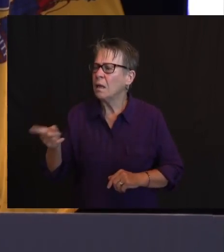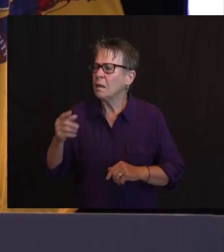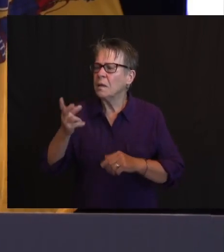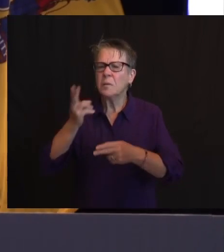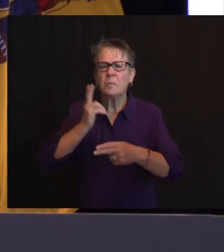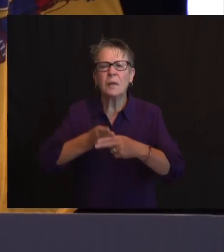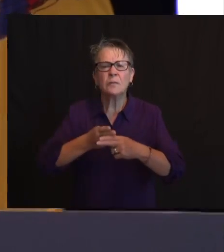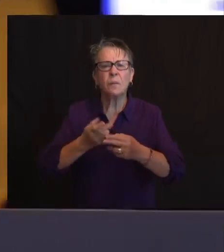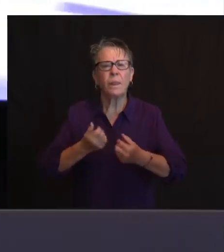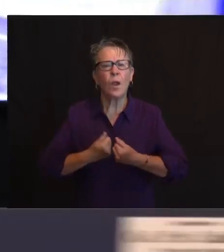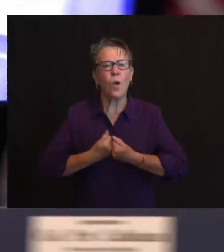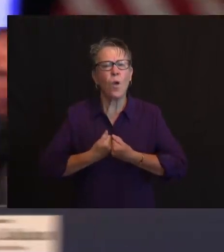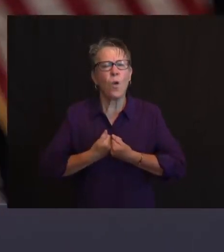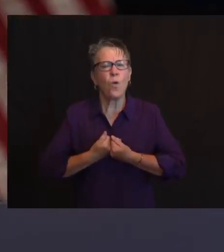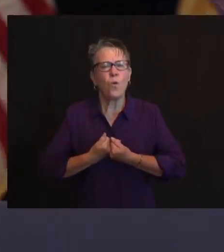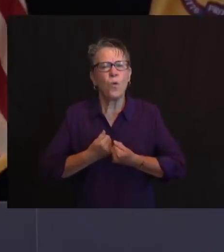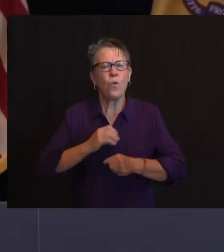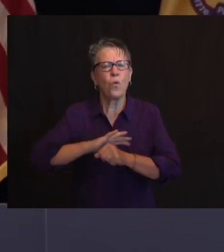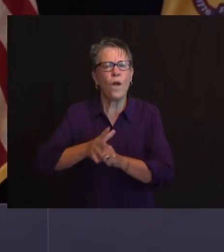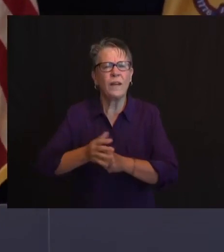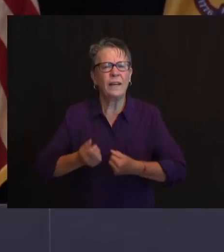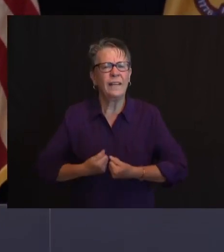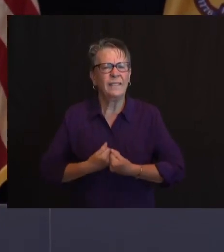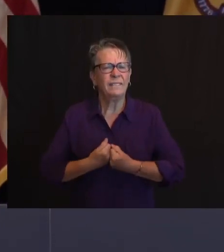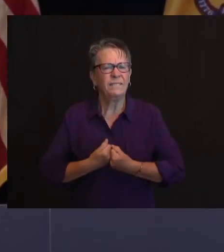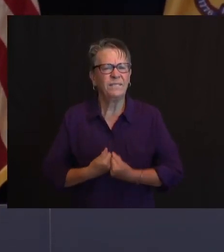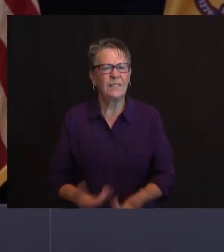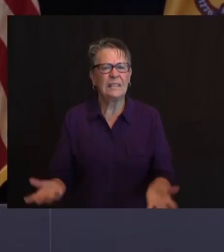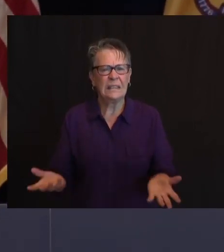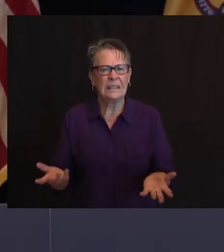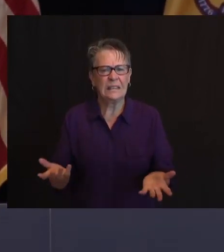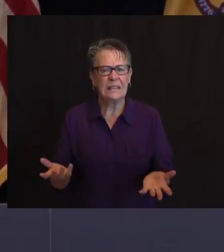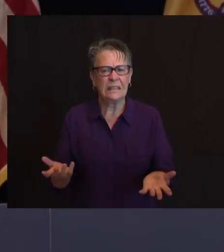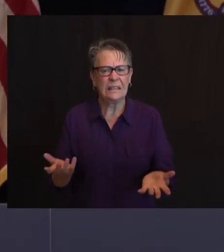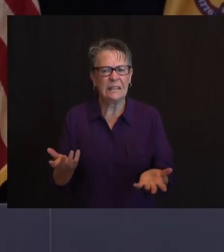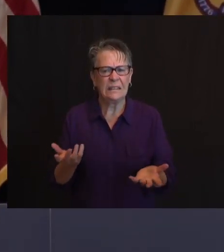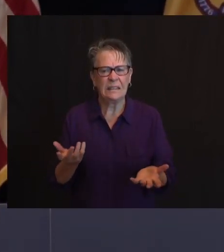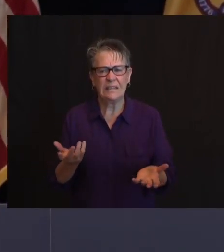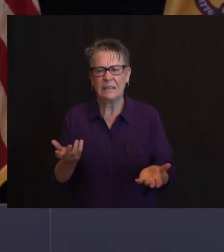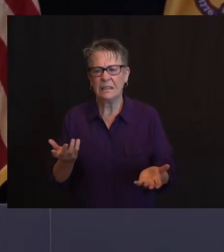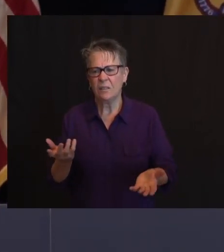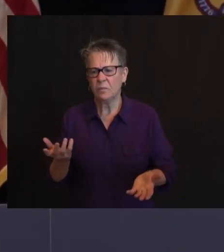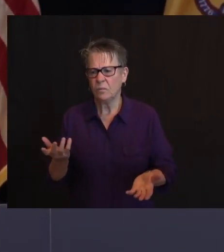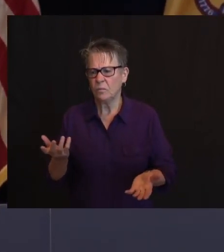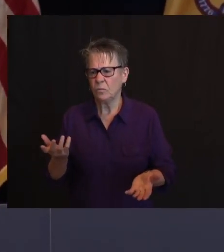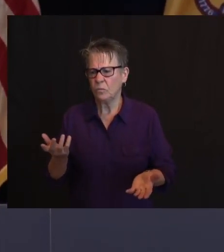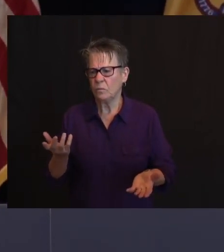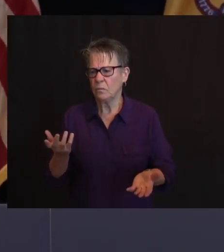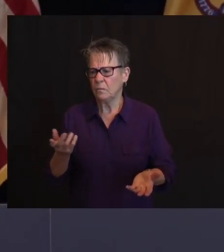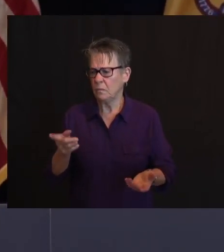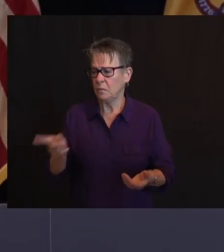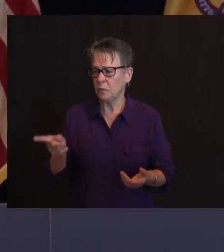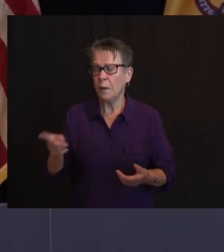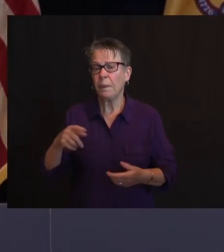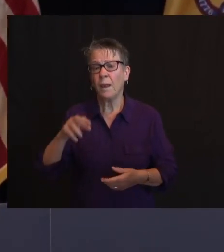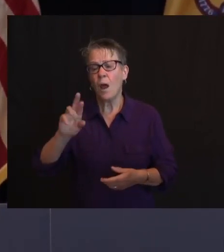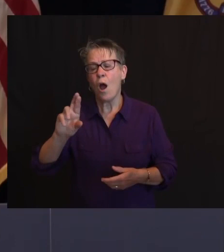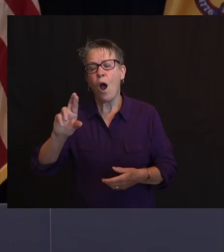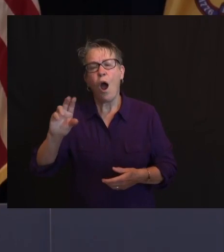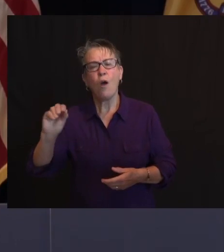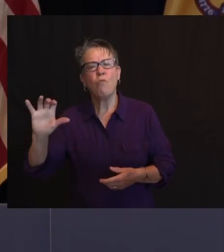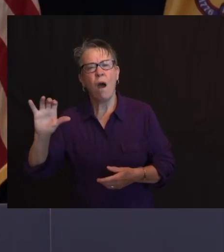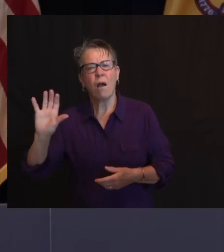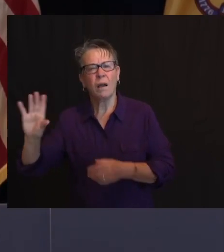statistic. Yeah, just because of the ROC monitors, we have a drug monitoring initiative to make sure we track not only